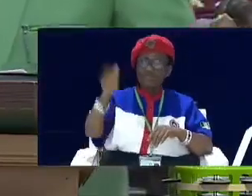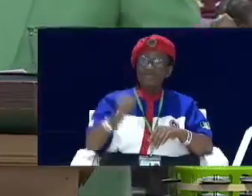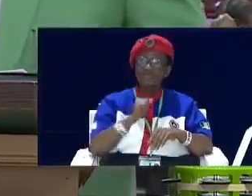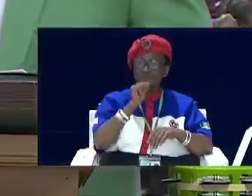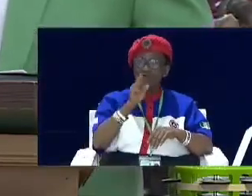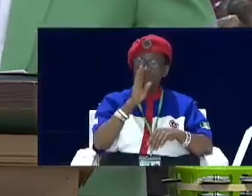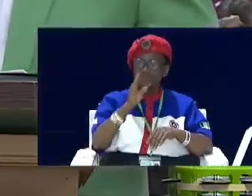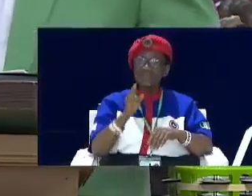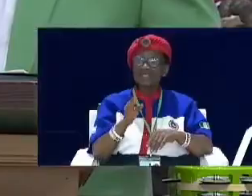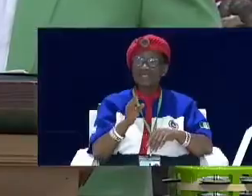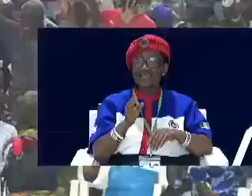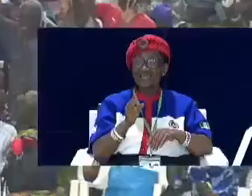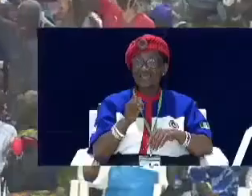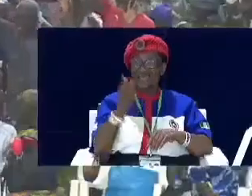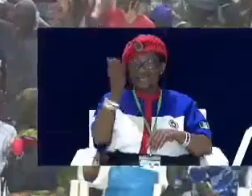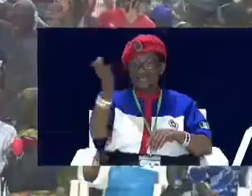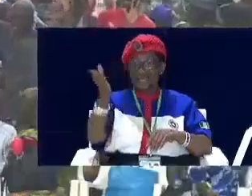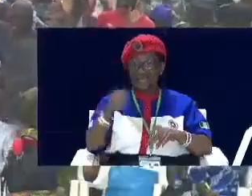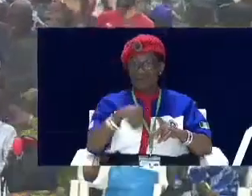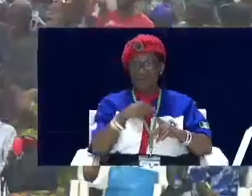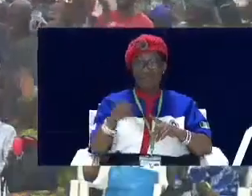back home.